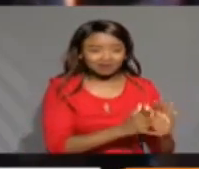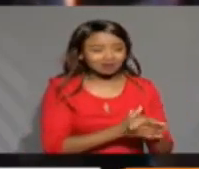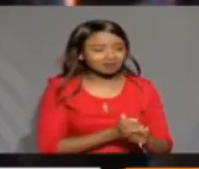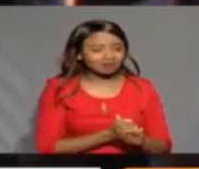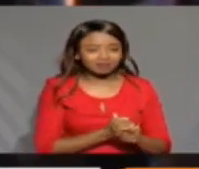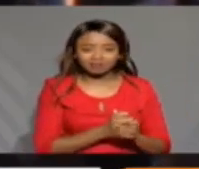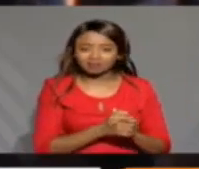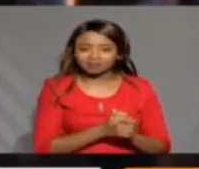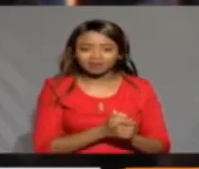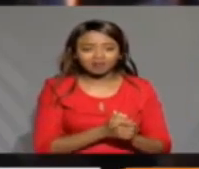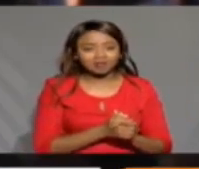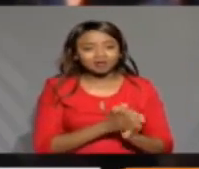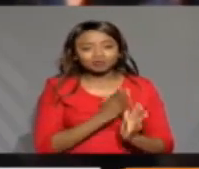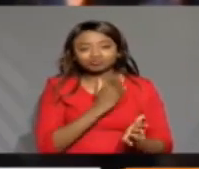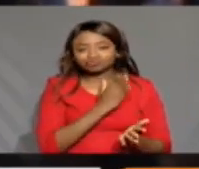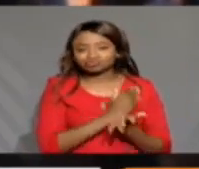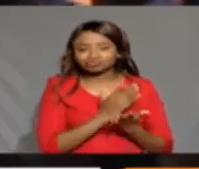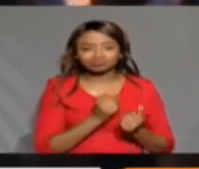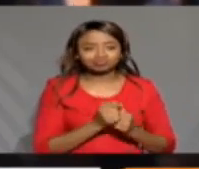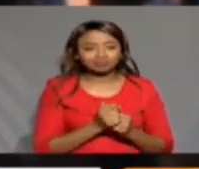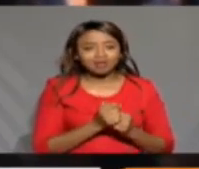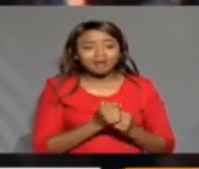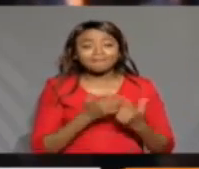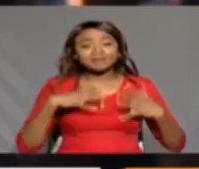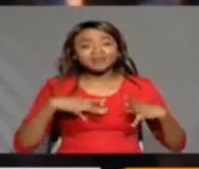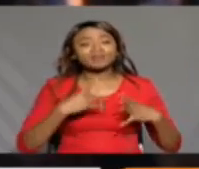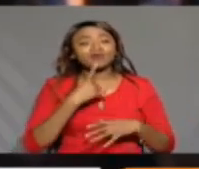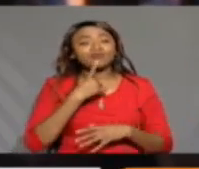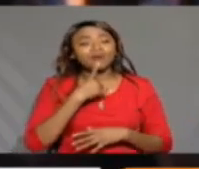statistic. Na watu